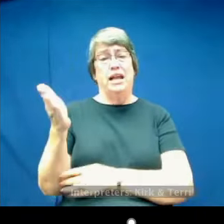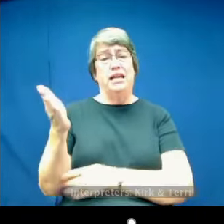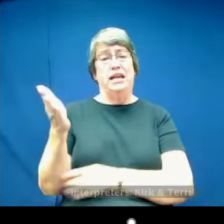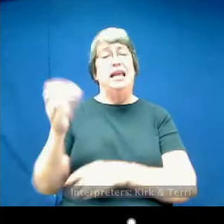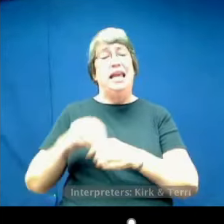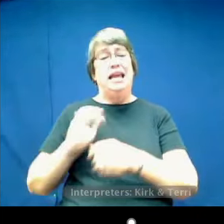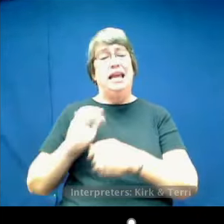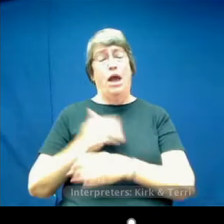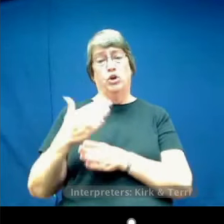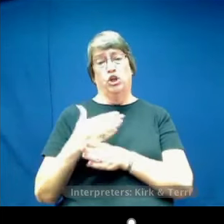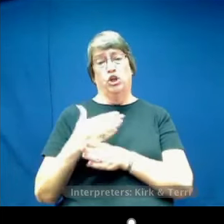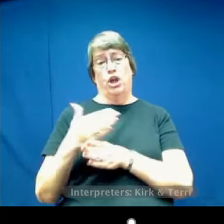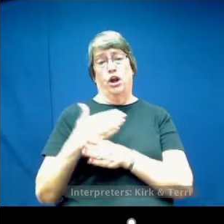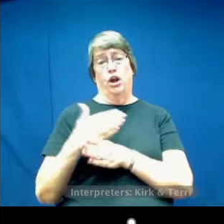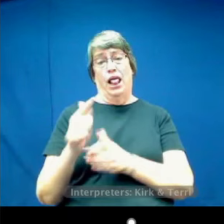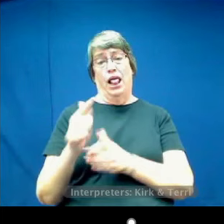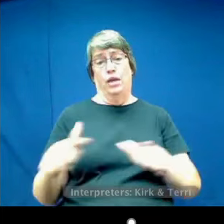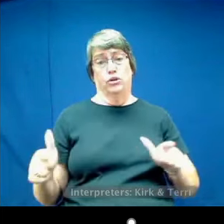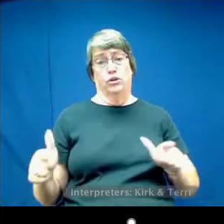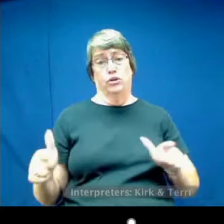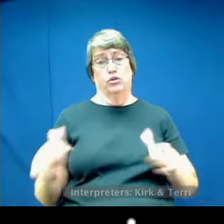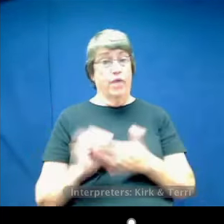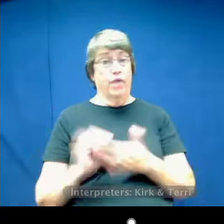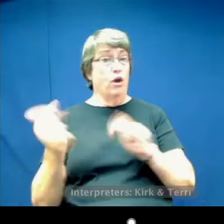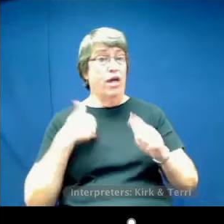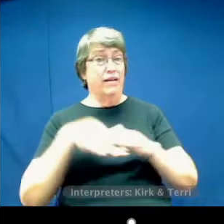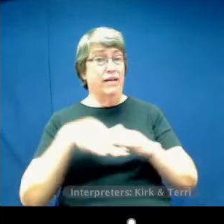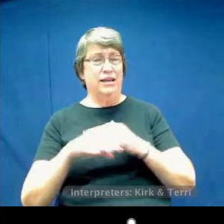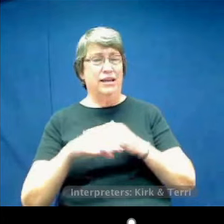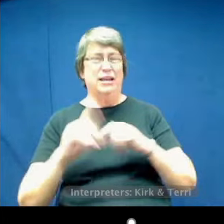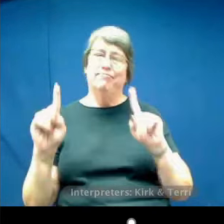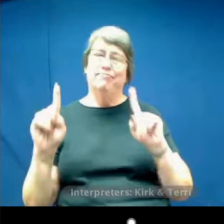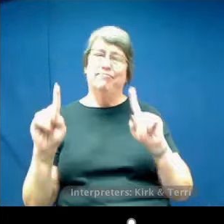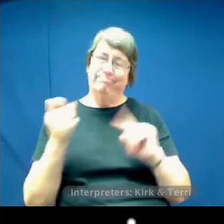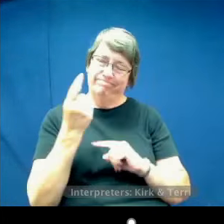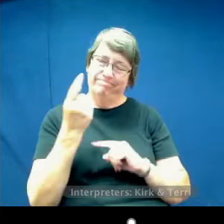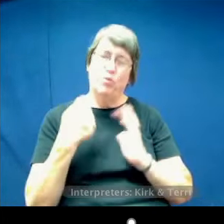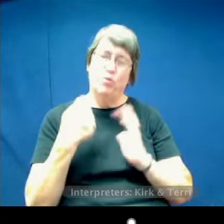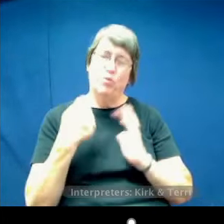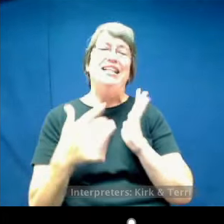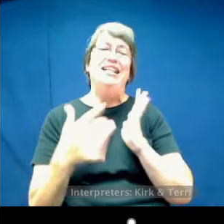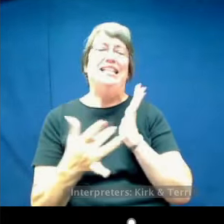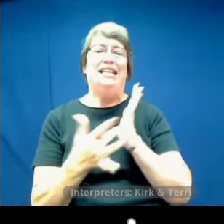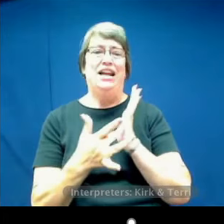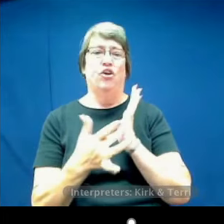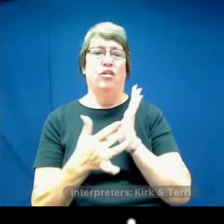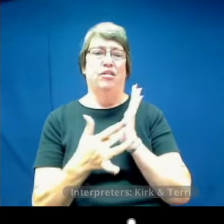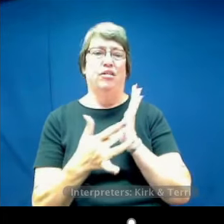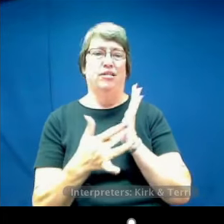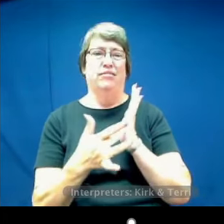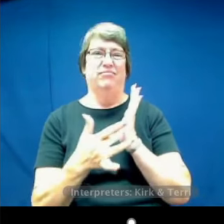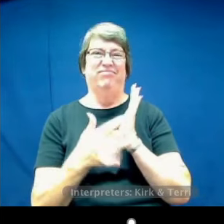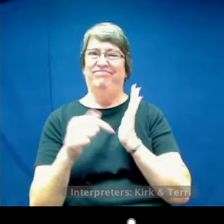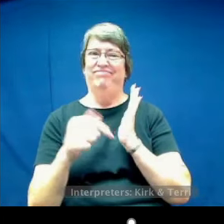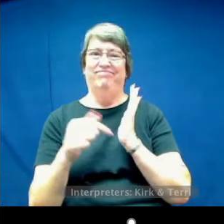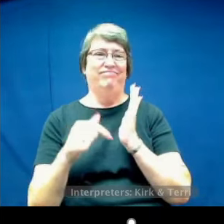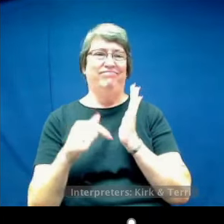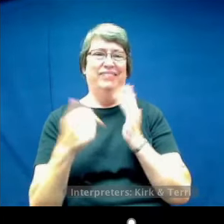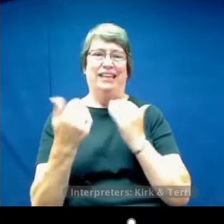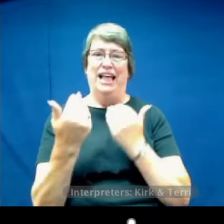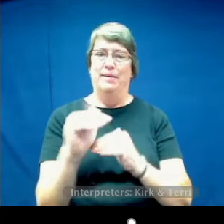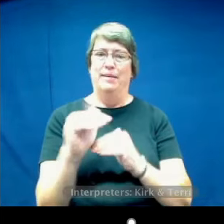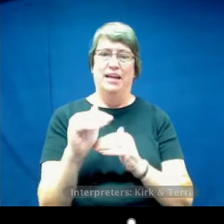we all have access to. But due to the technology currently available, the safest way